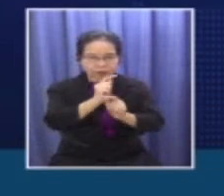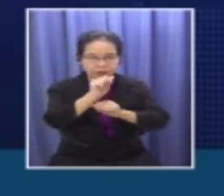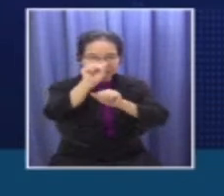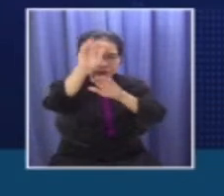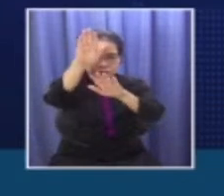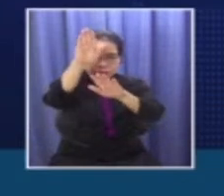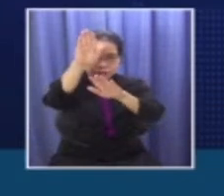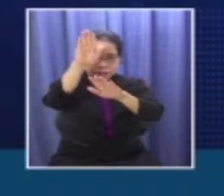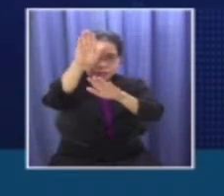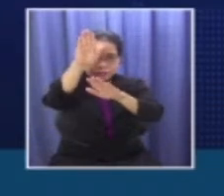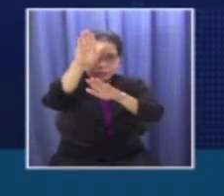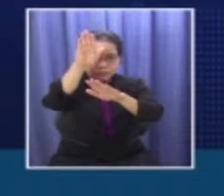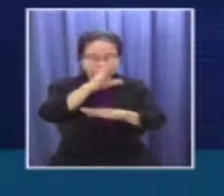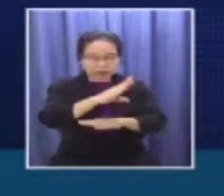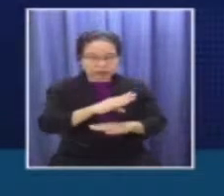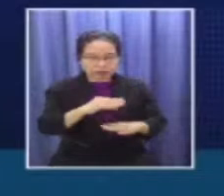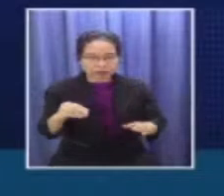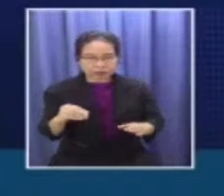every say